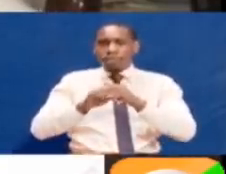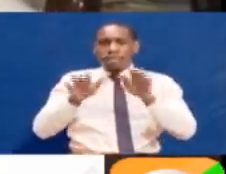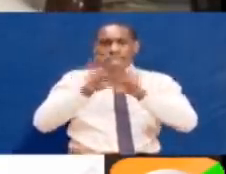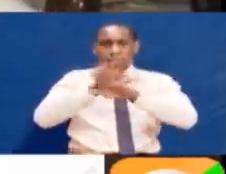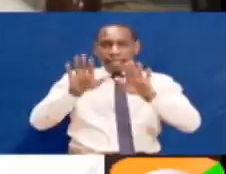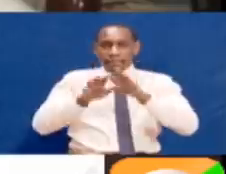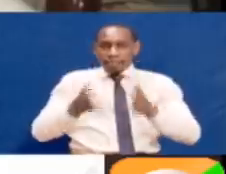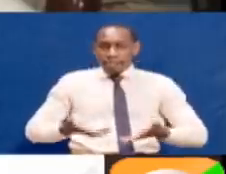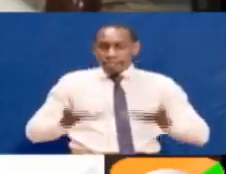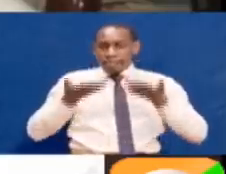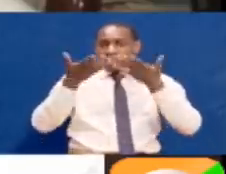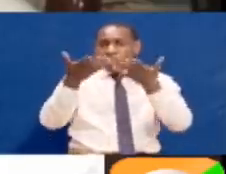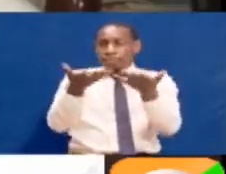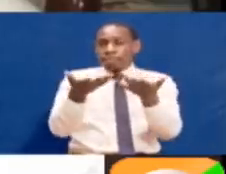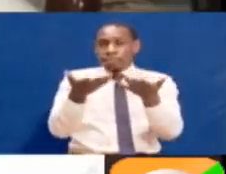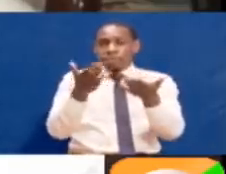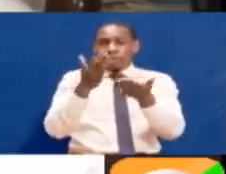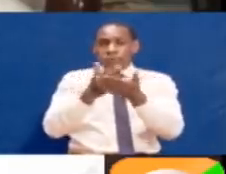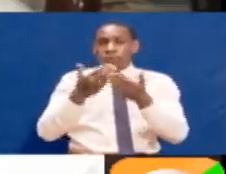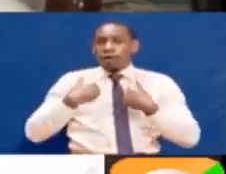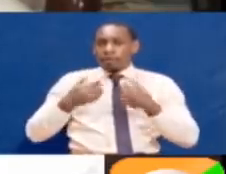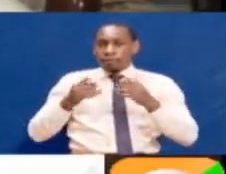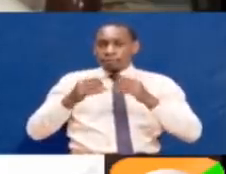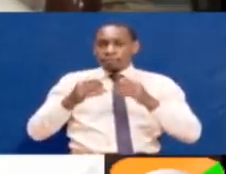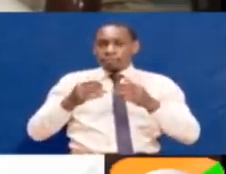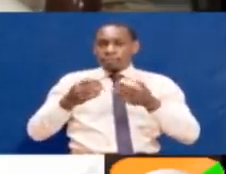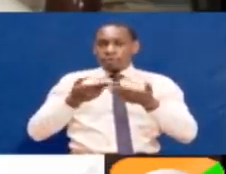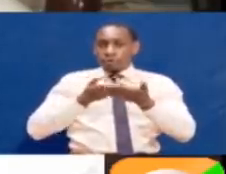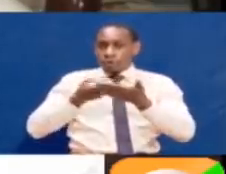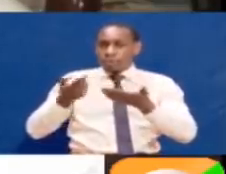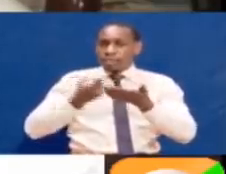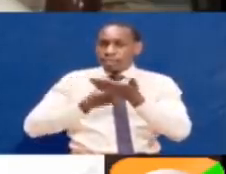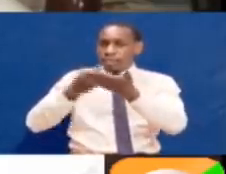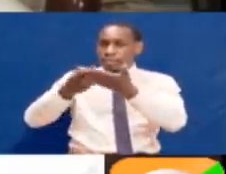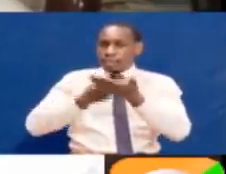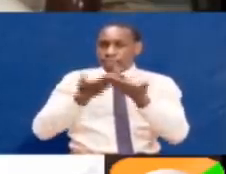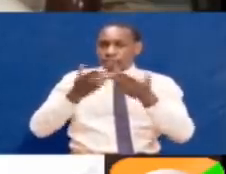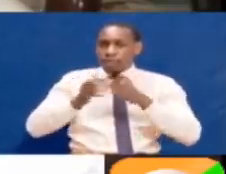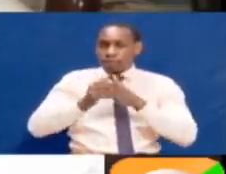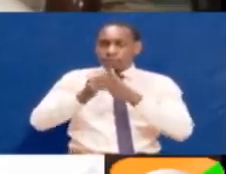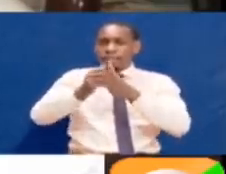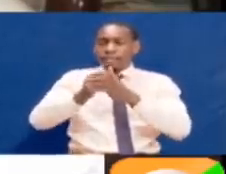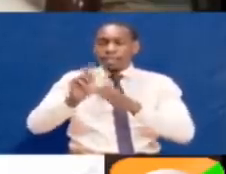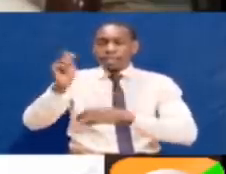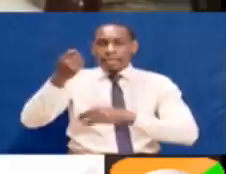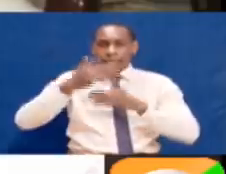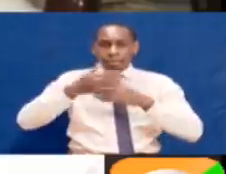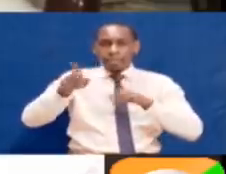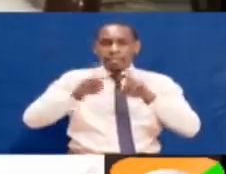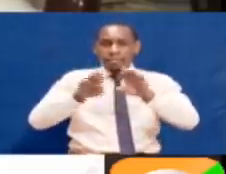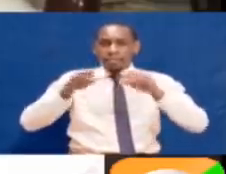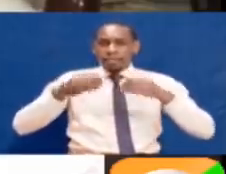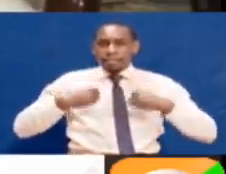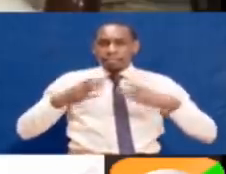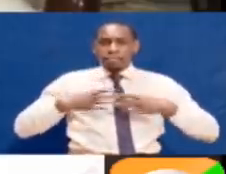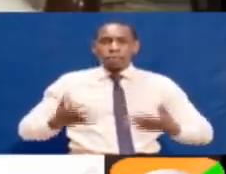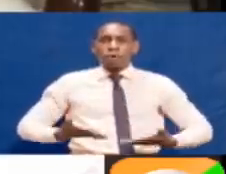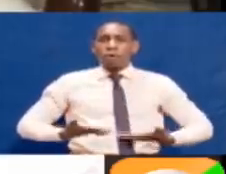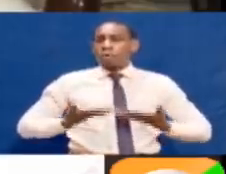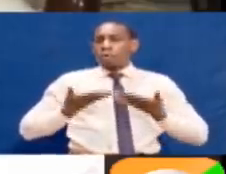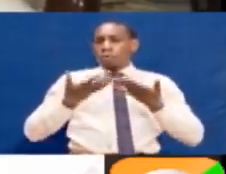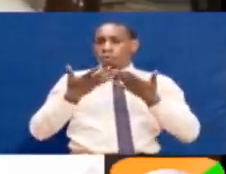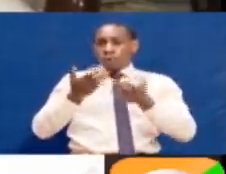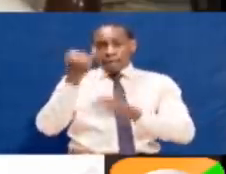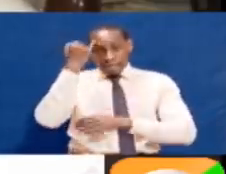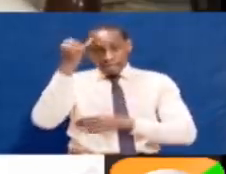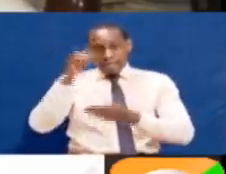table and have a honest conversation of how to take our country forward and allow people to ventilate on